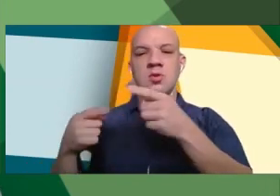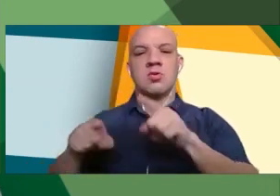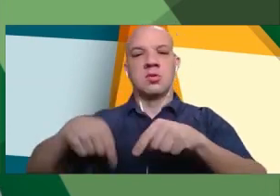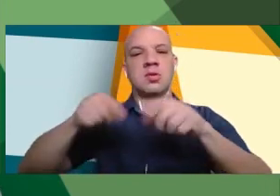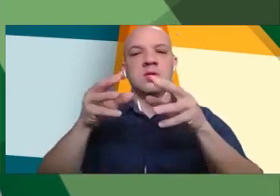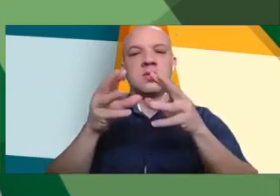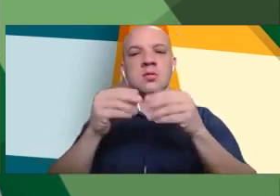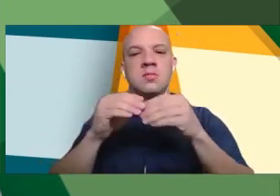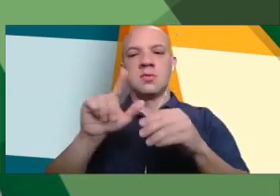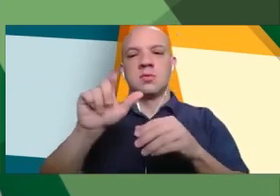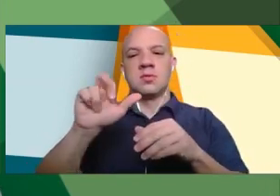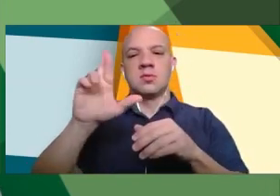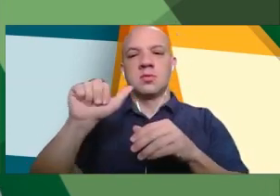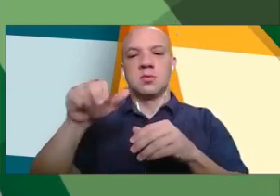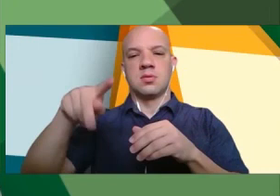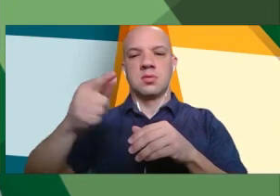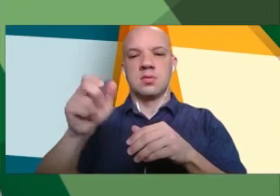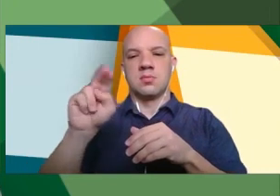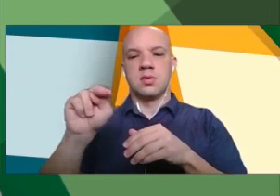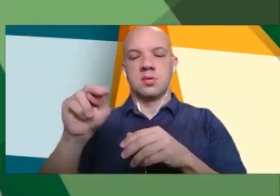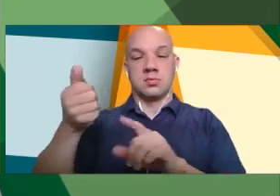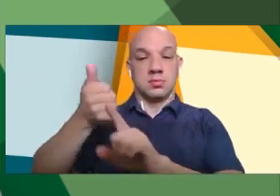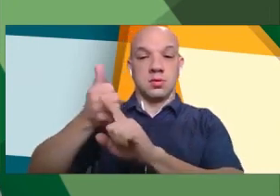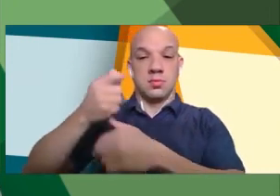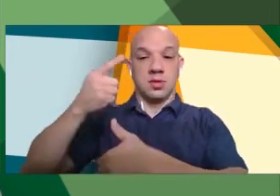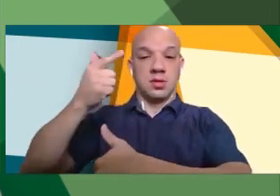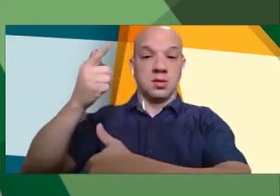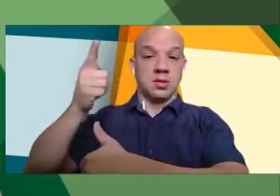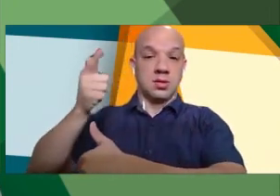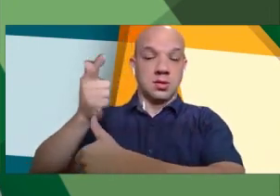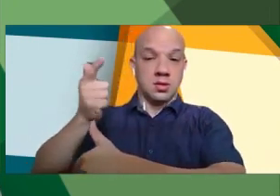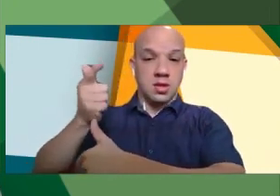with Laura Pagan. She is the Deputy Director of the